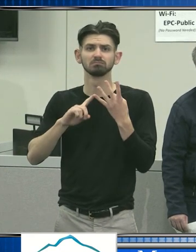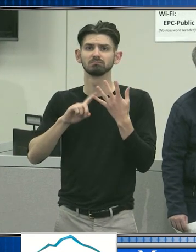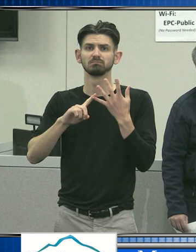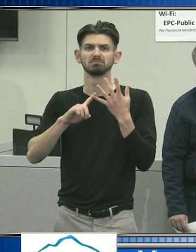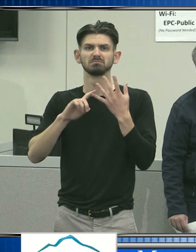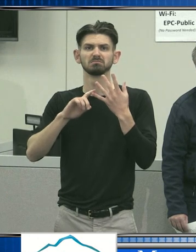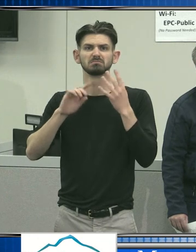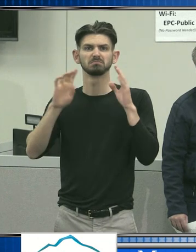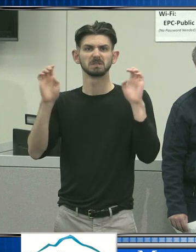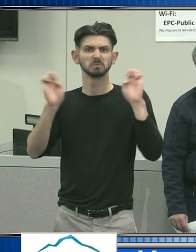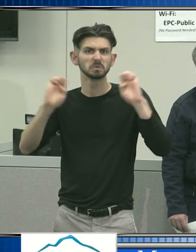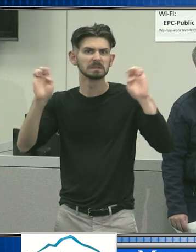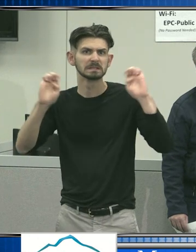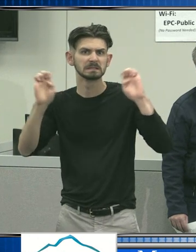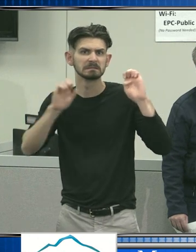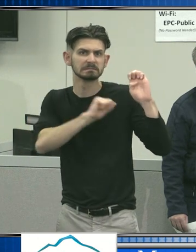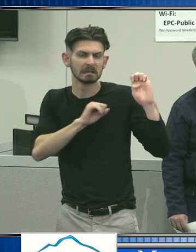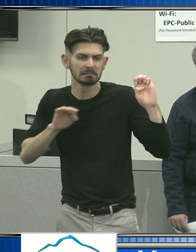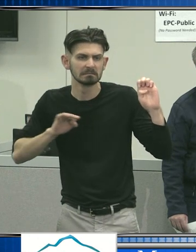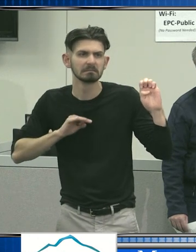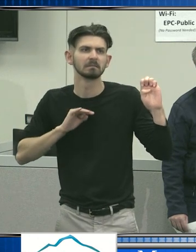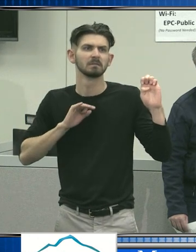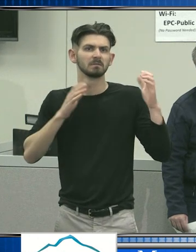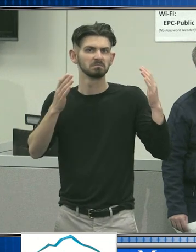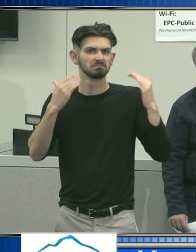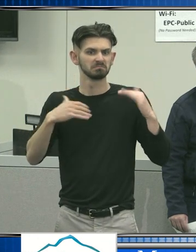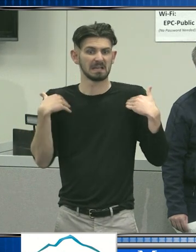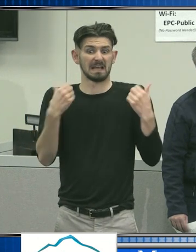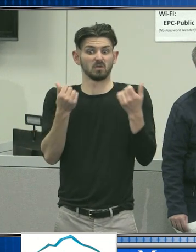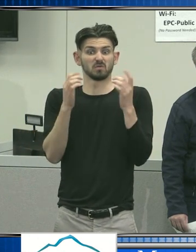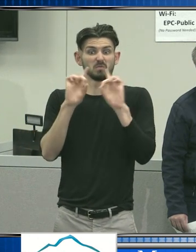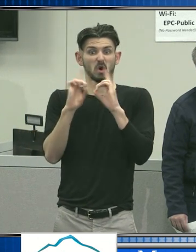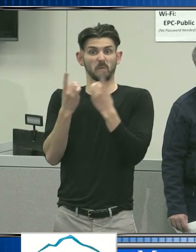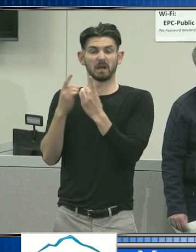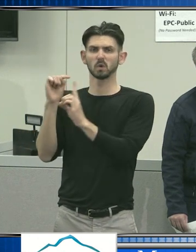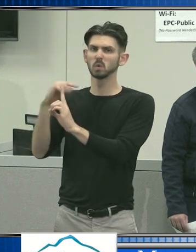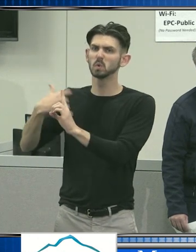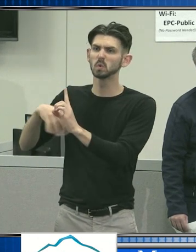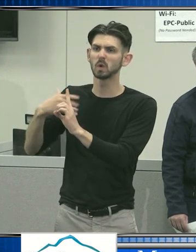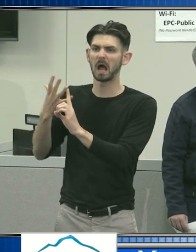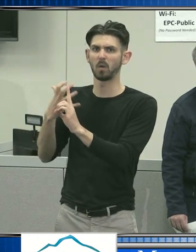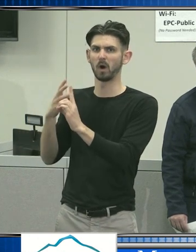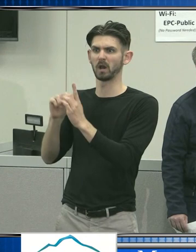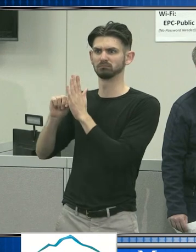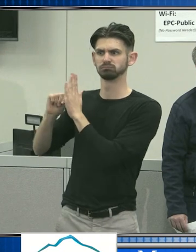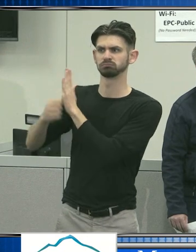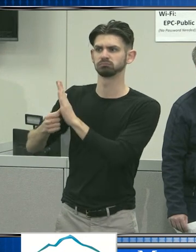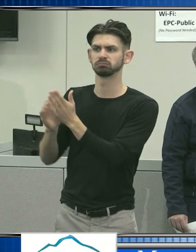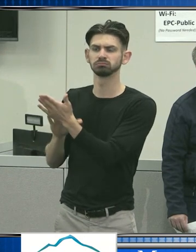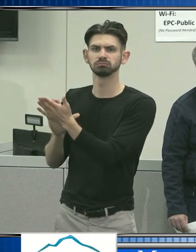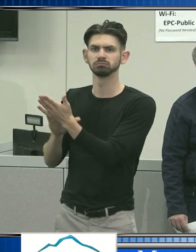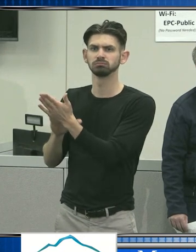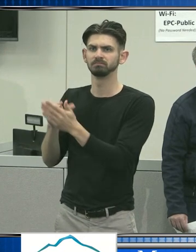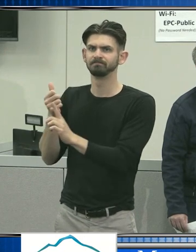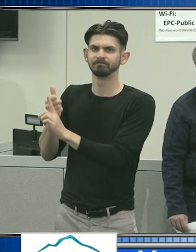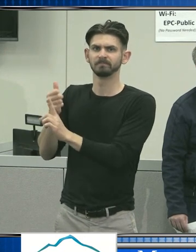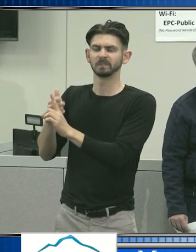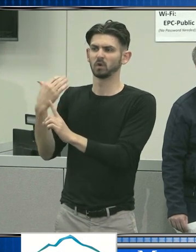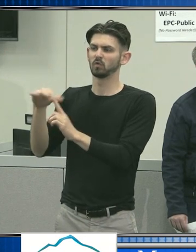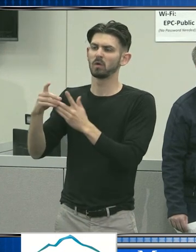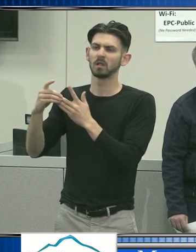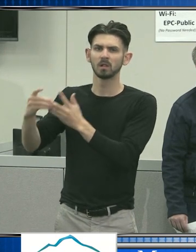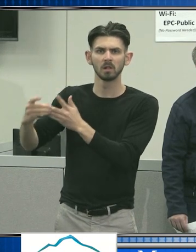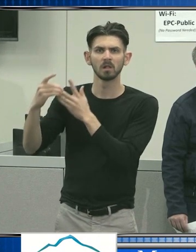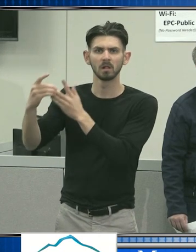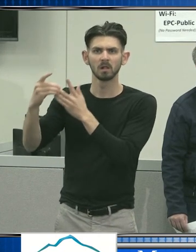folks, obviously the health department, which I want to single out as exercising incredible amount of leadership in this